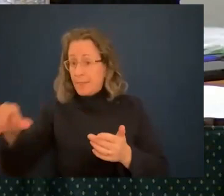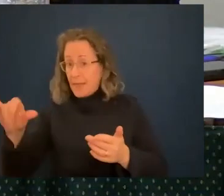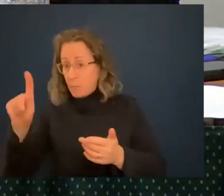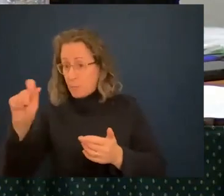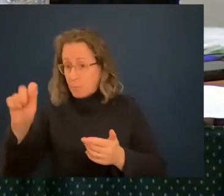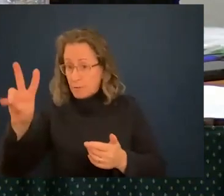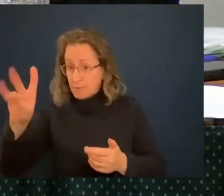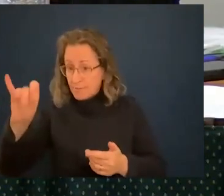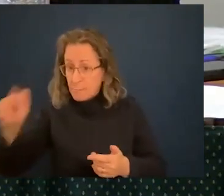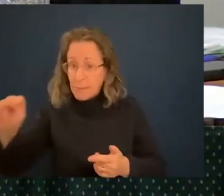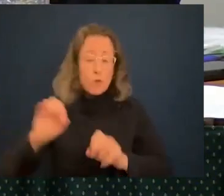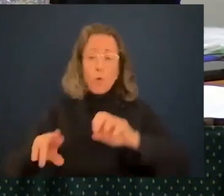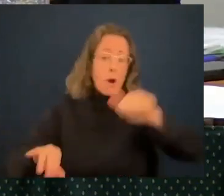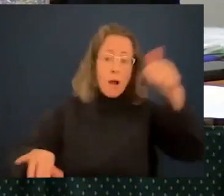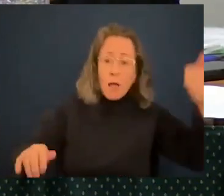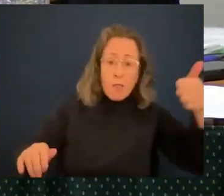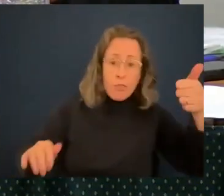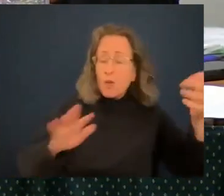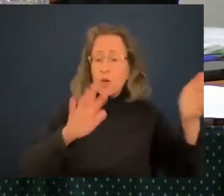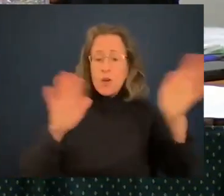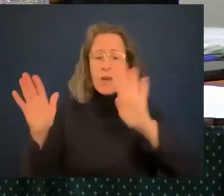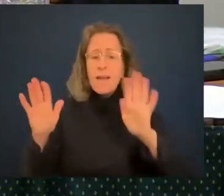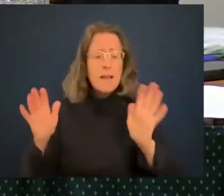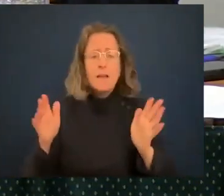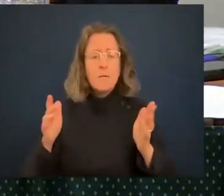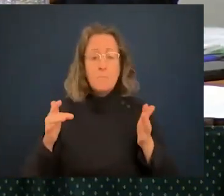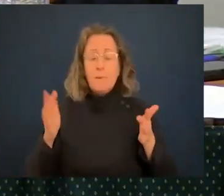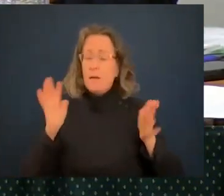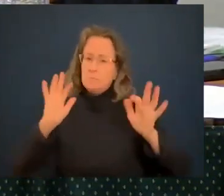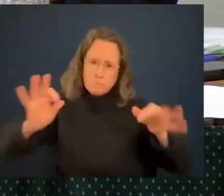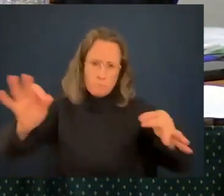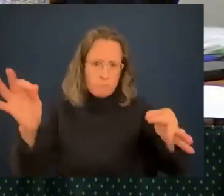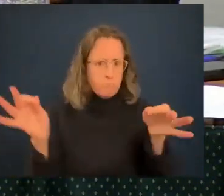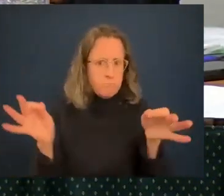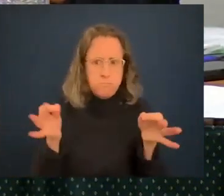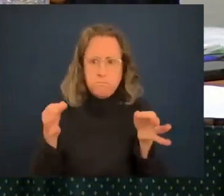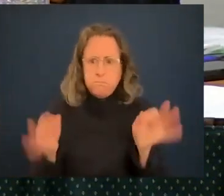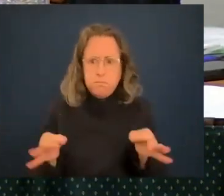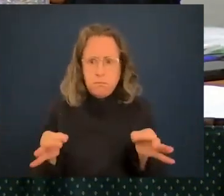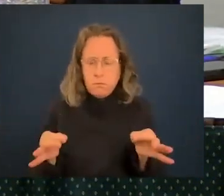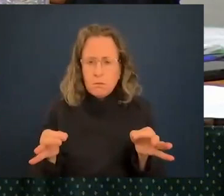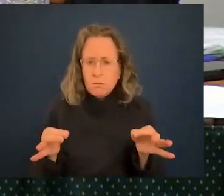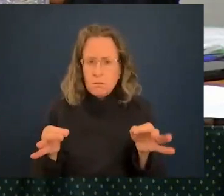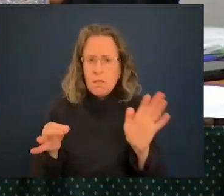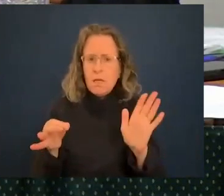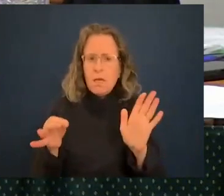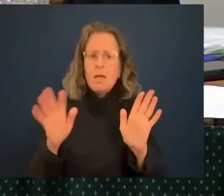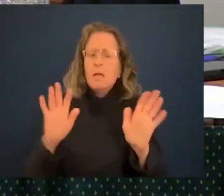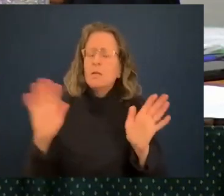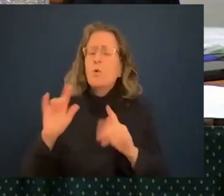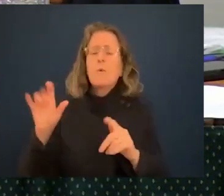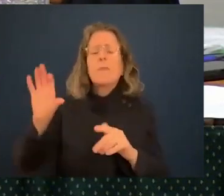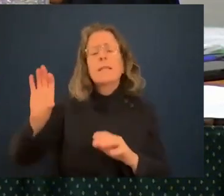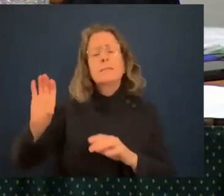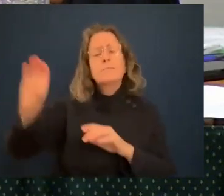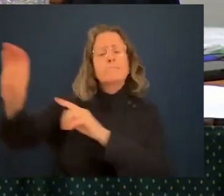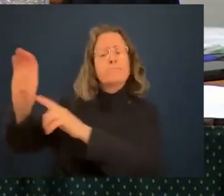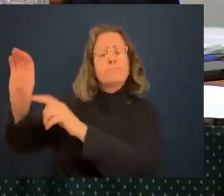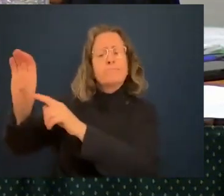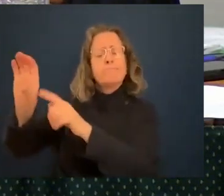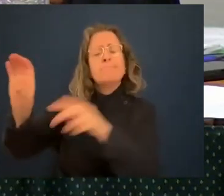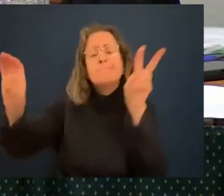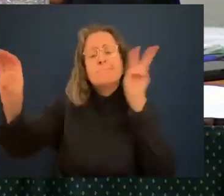but that this is not the yes we're using it for in-house EMS this is a we're gonna save it and see if we